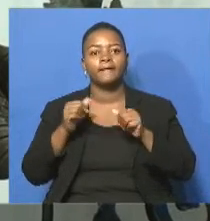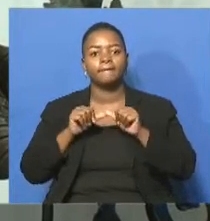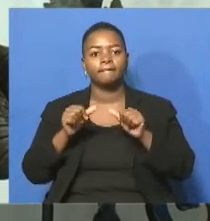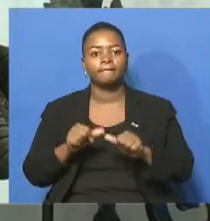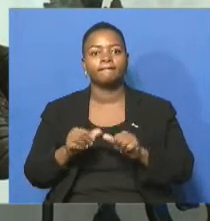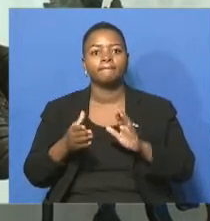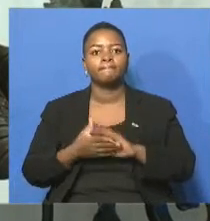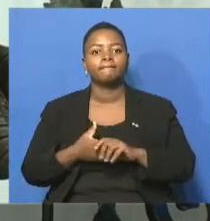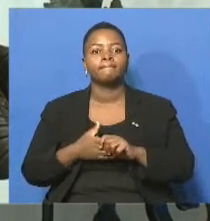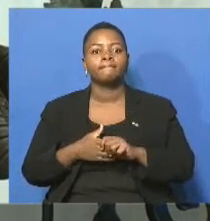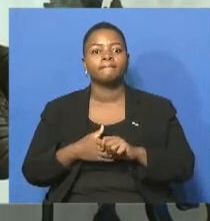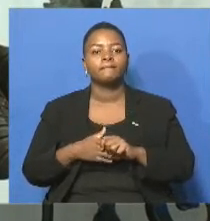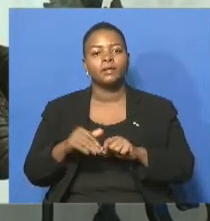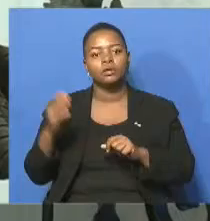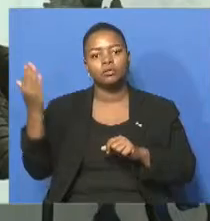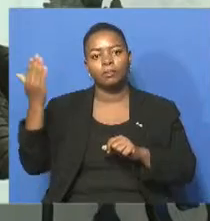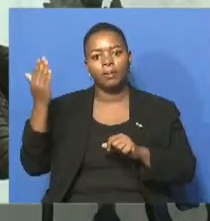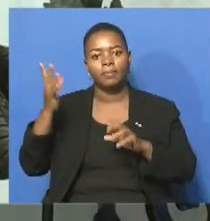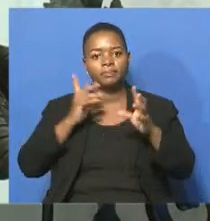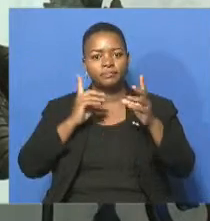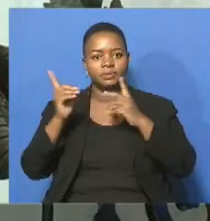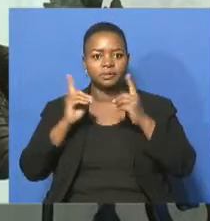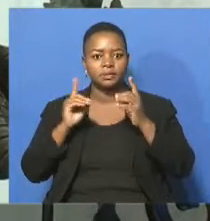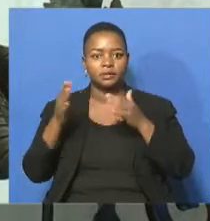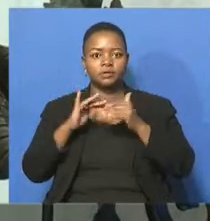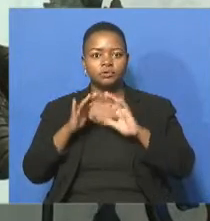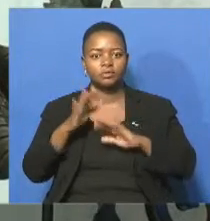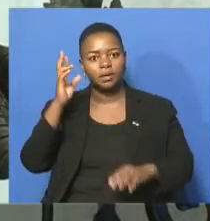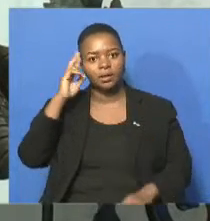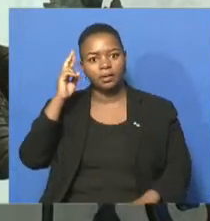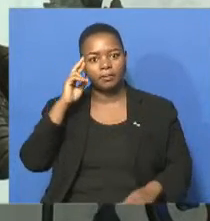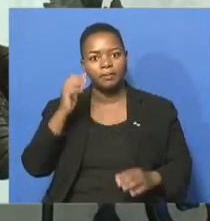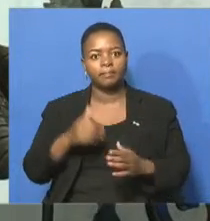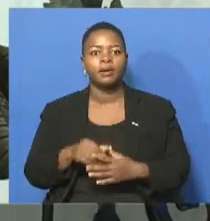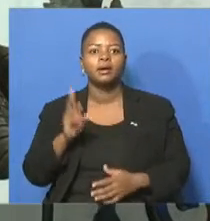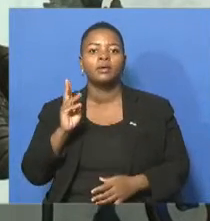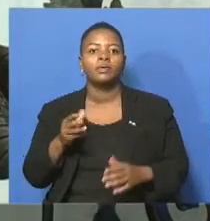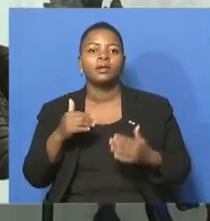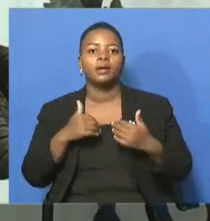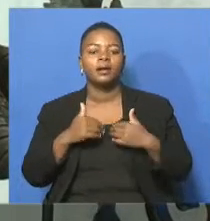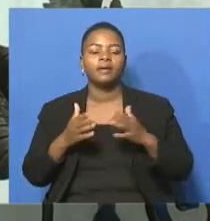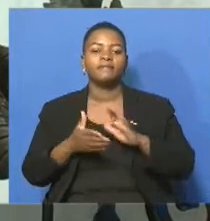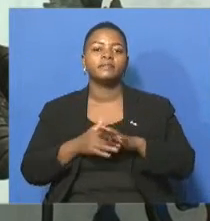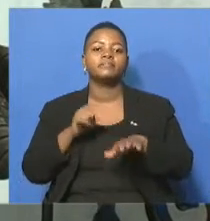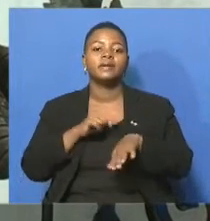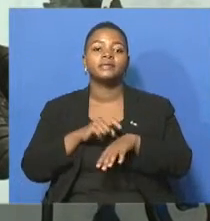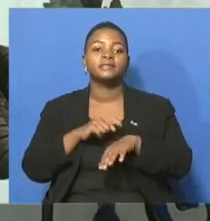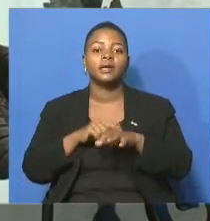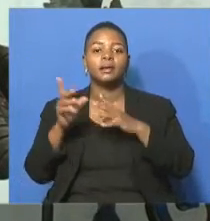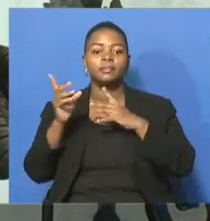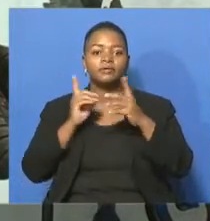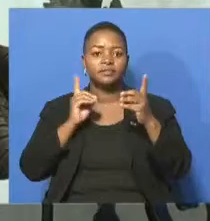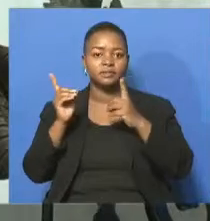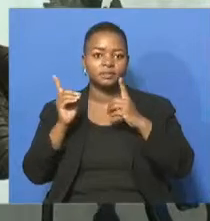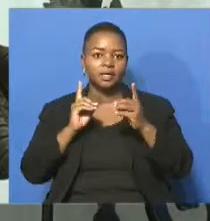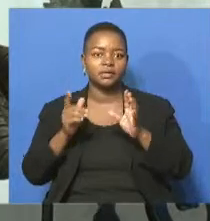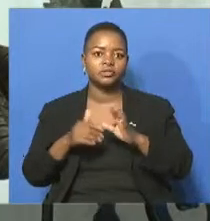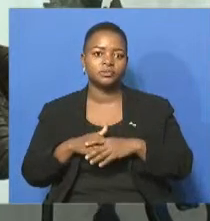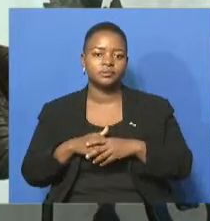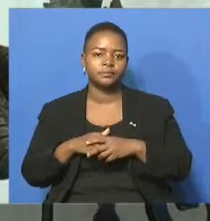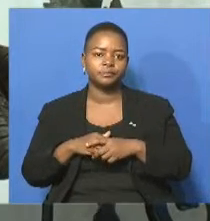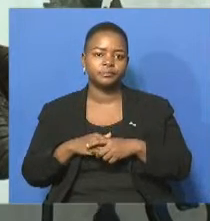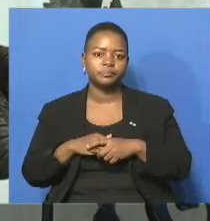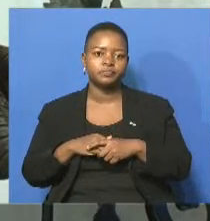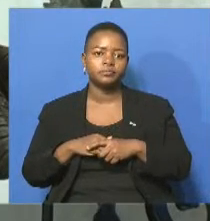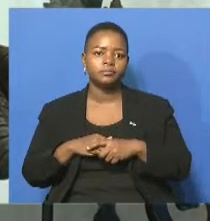kwano ta bo dintse di tswela hela jalo jaaka re itse gone gore tsatsi la gompeno go ta bo gona le session e leng gore ta be tswela ta bo ntse tswela